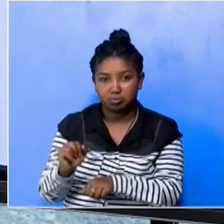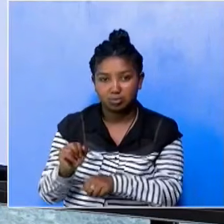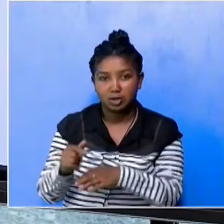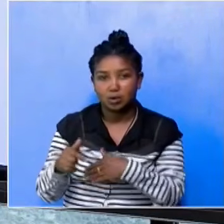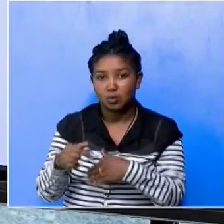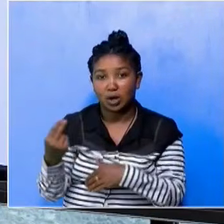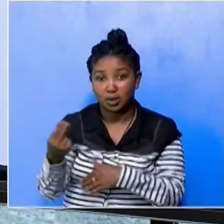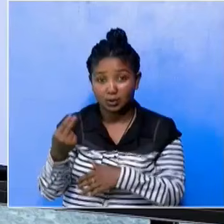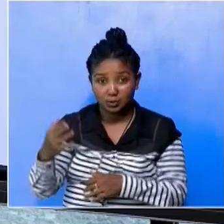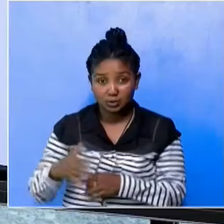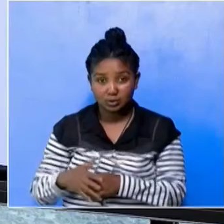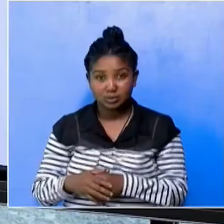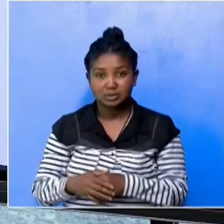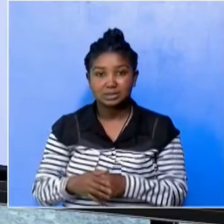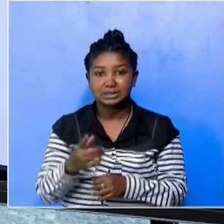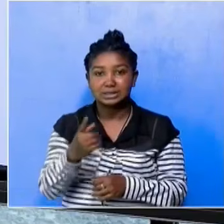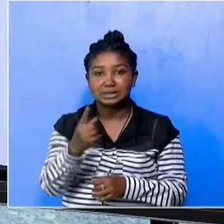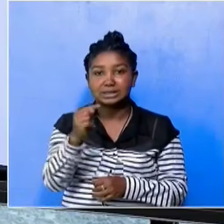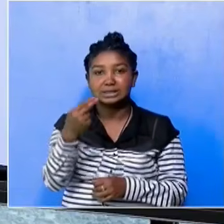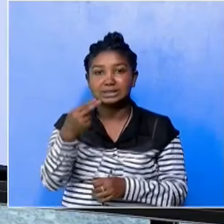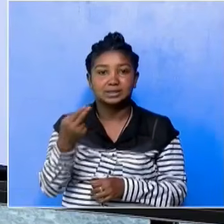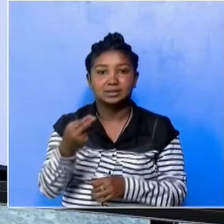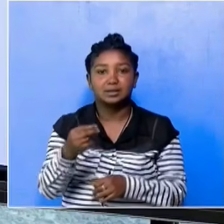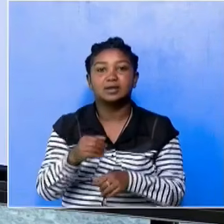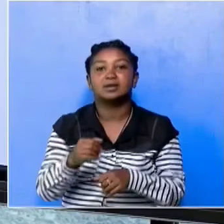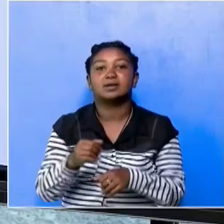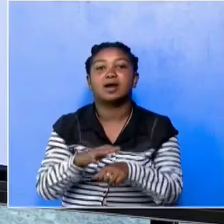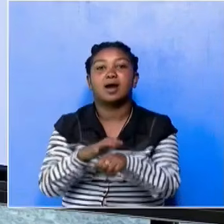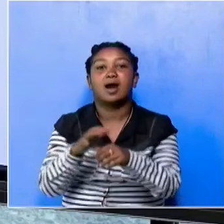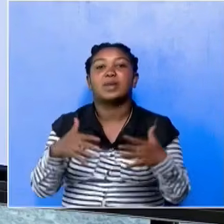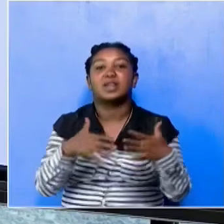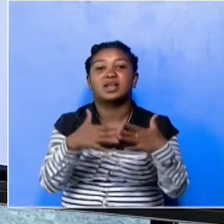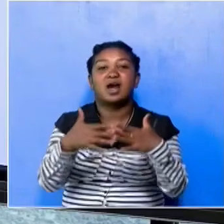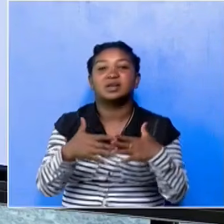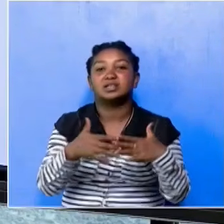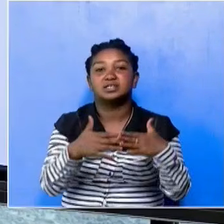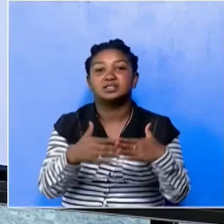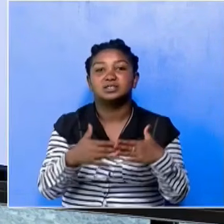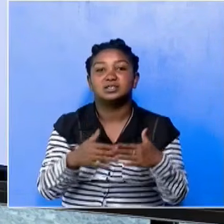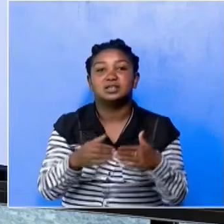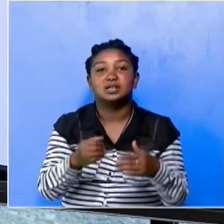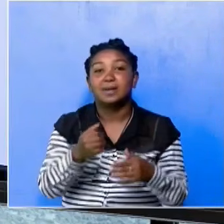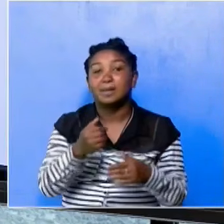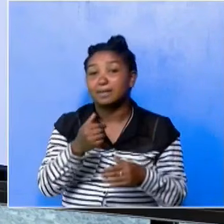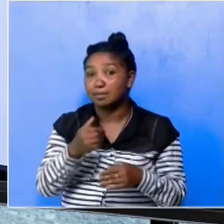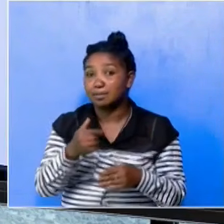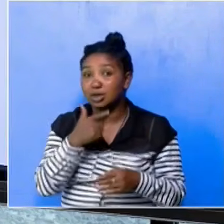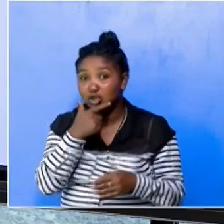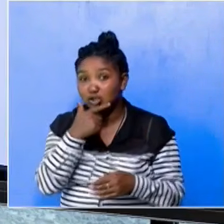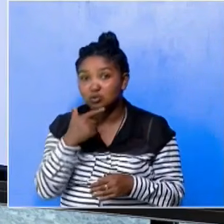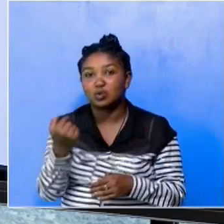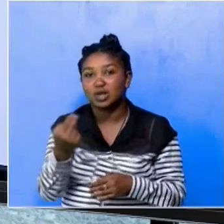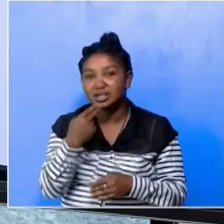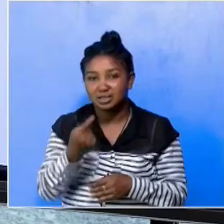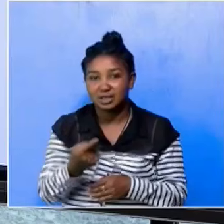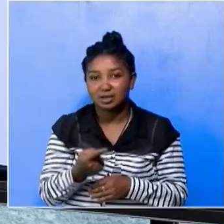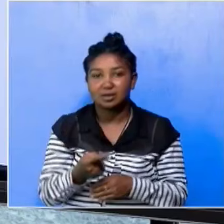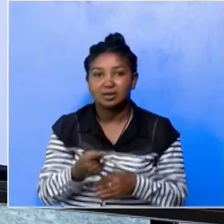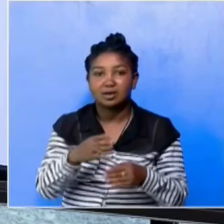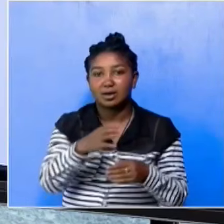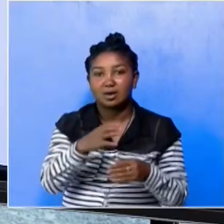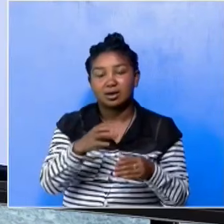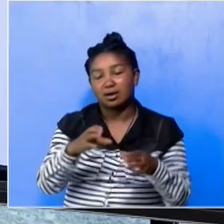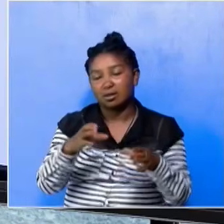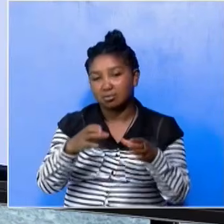We can use z in American English. In British English, we can say